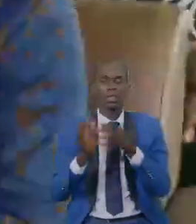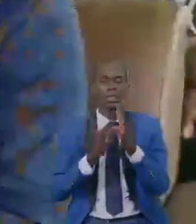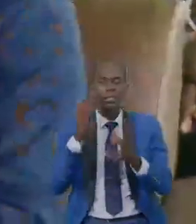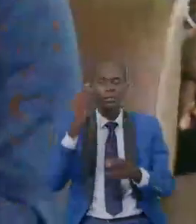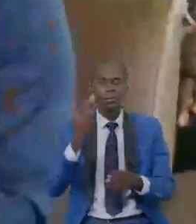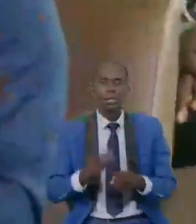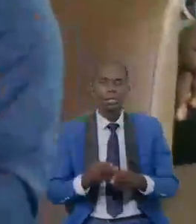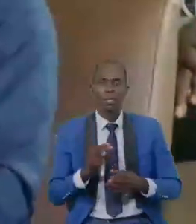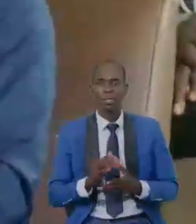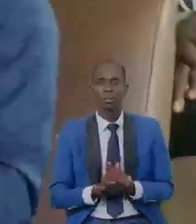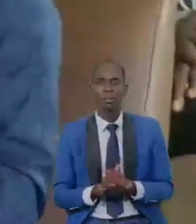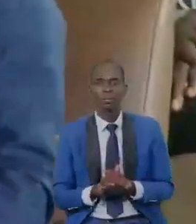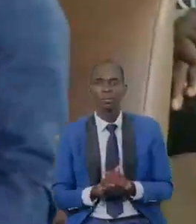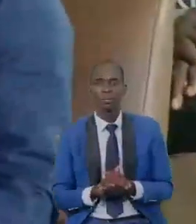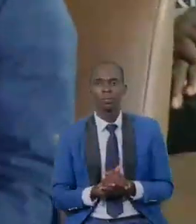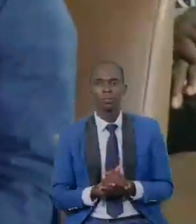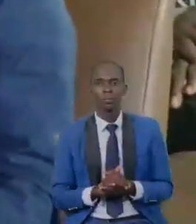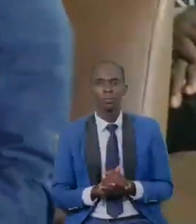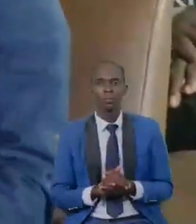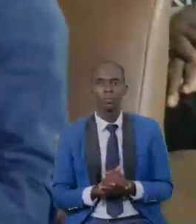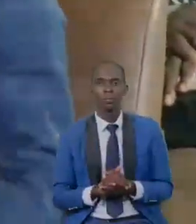name.